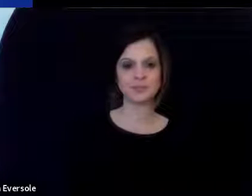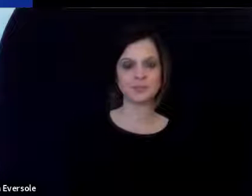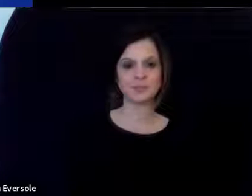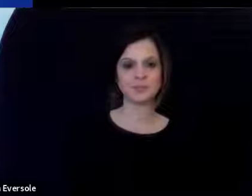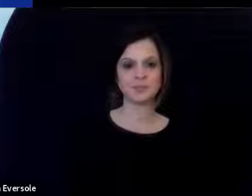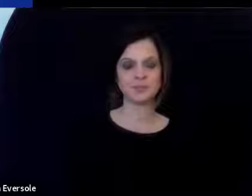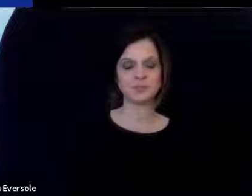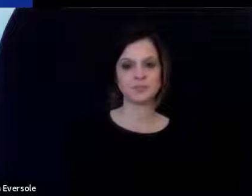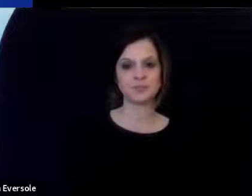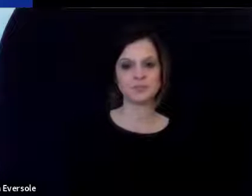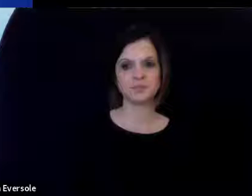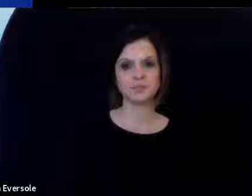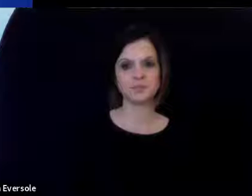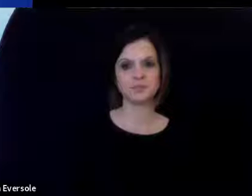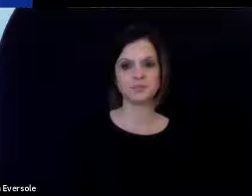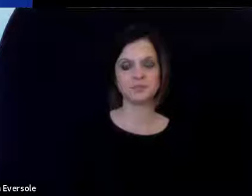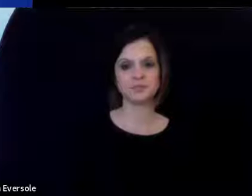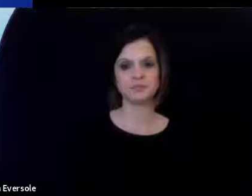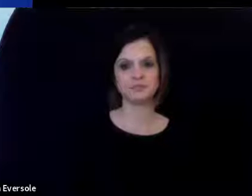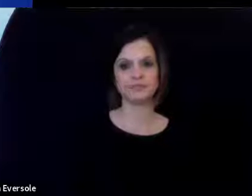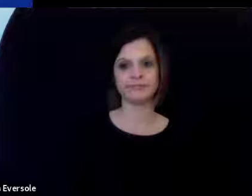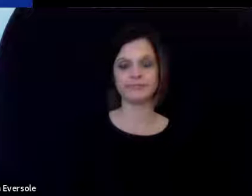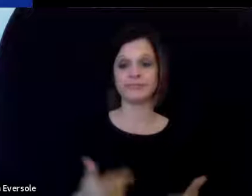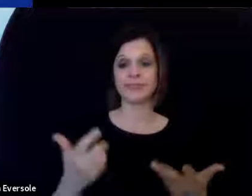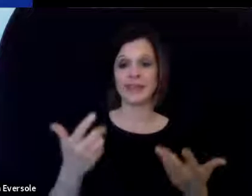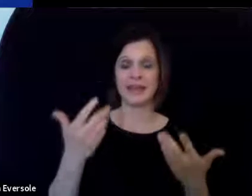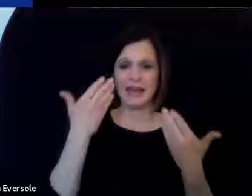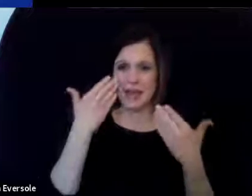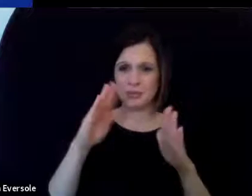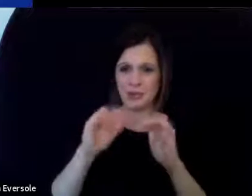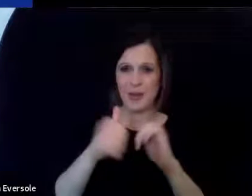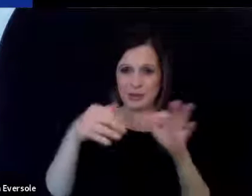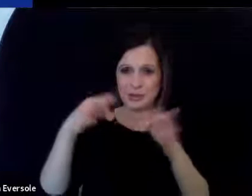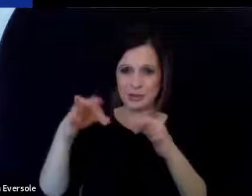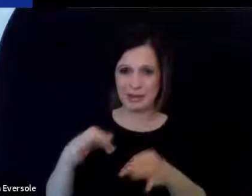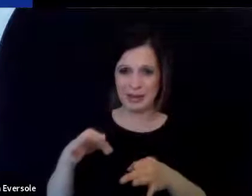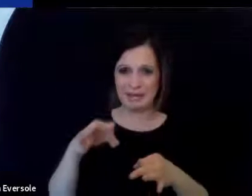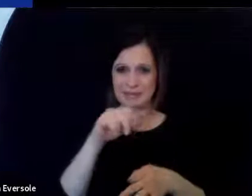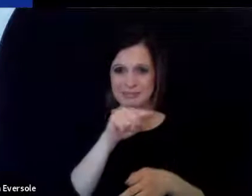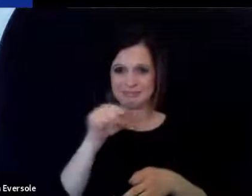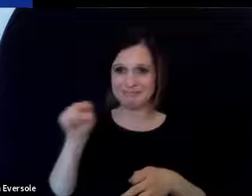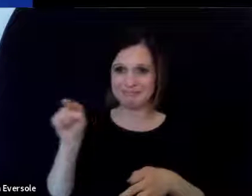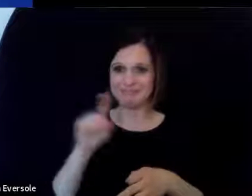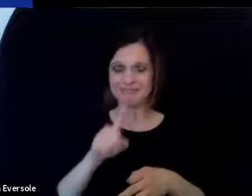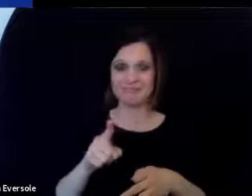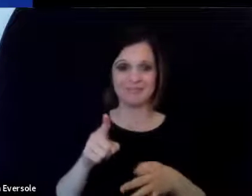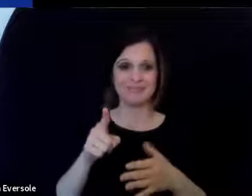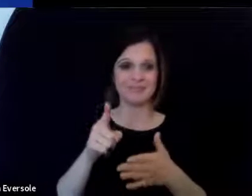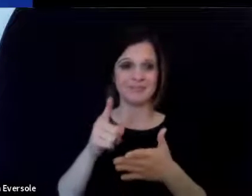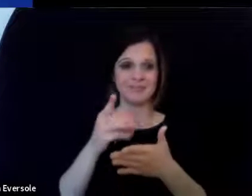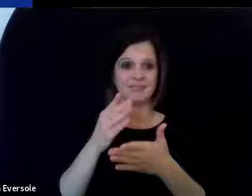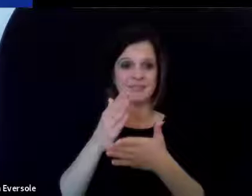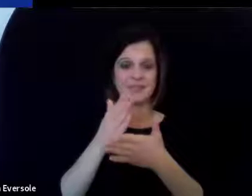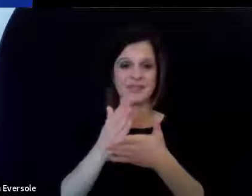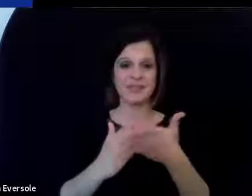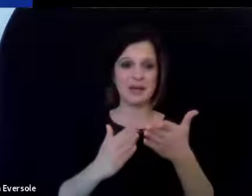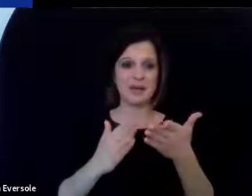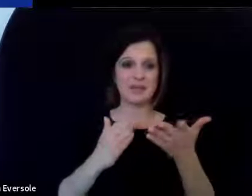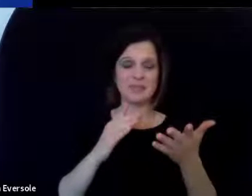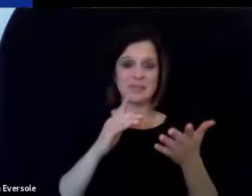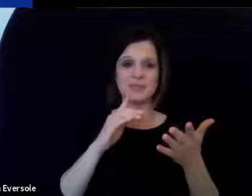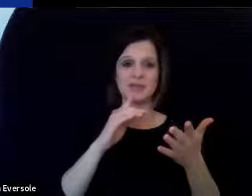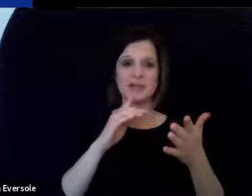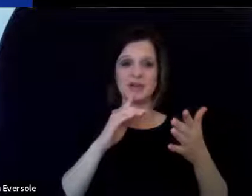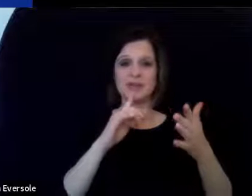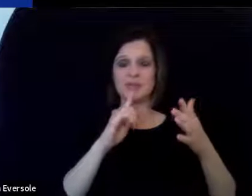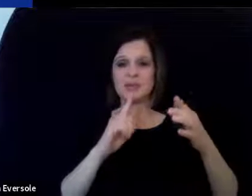I don't really know how to describe them. Some of them are are fairly funky. One of the things